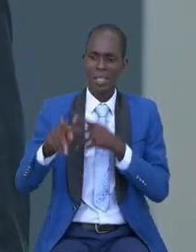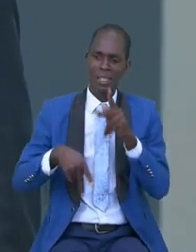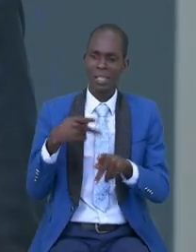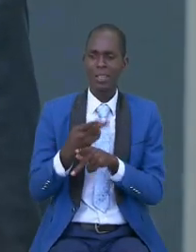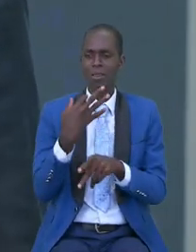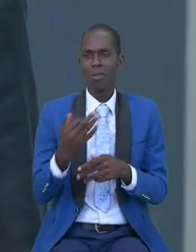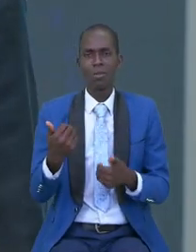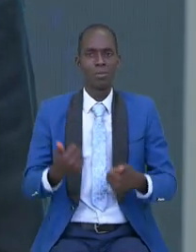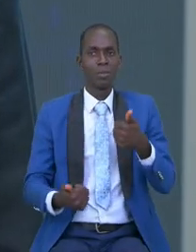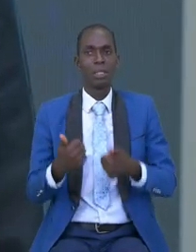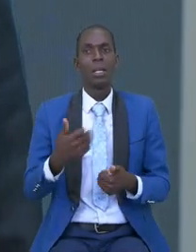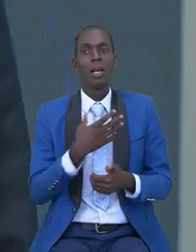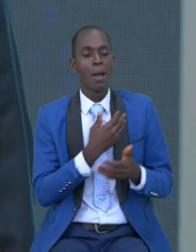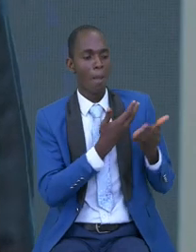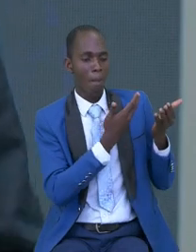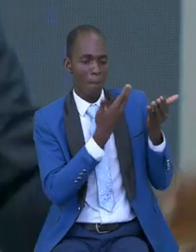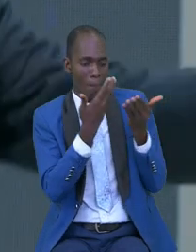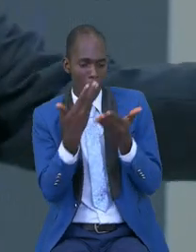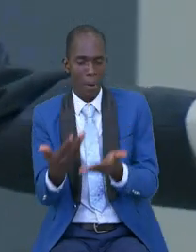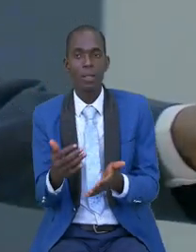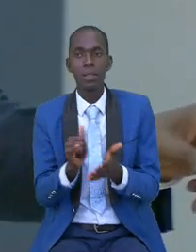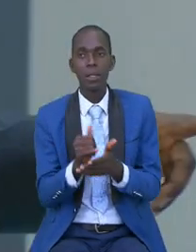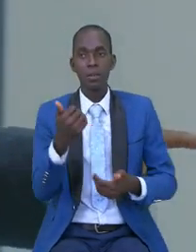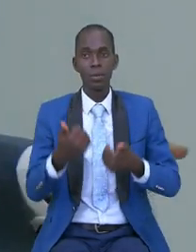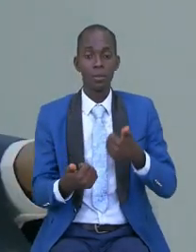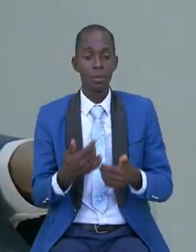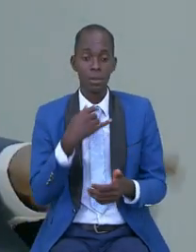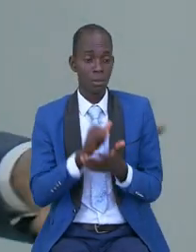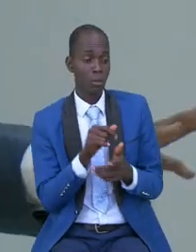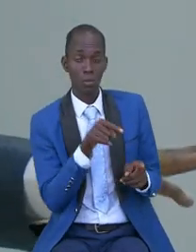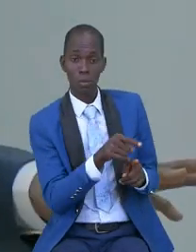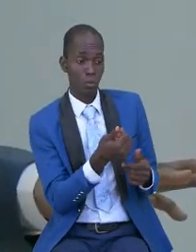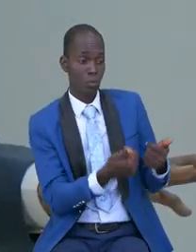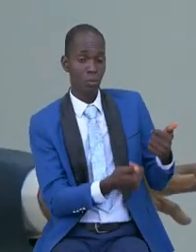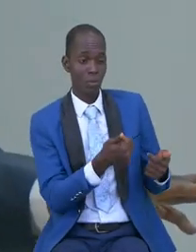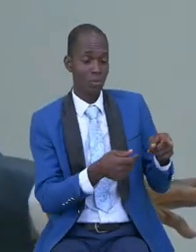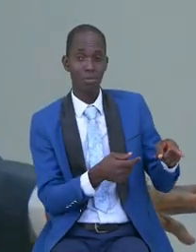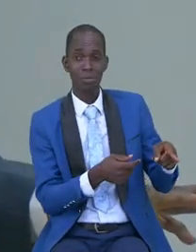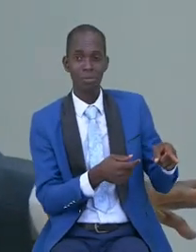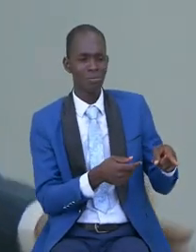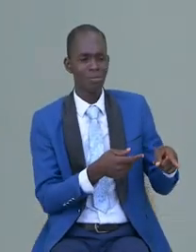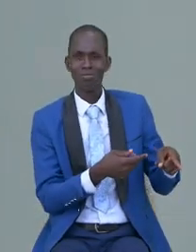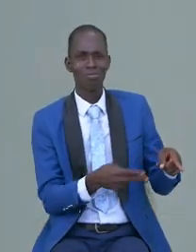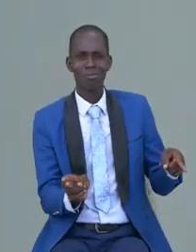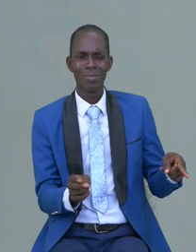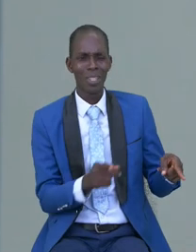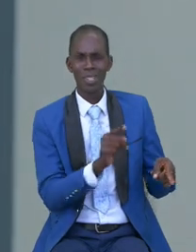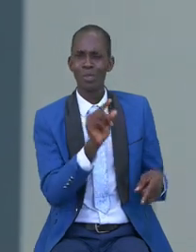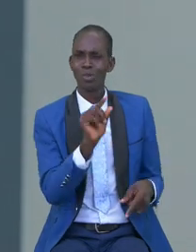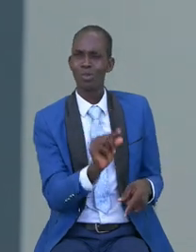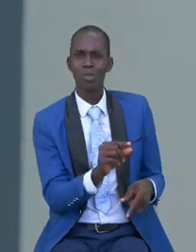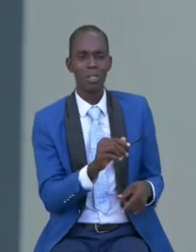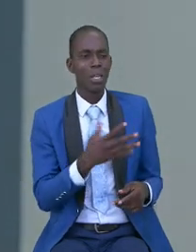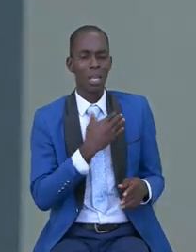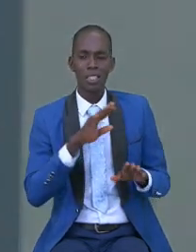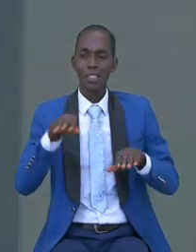And then they brought that vehicle, they said, this one does not befit you, and they hand over